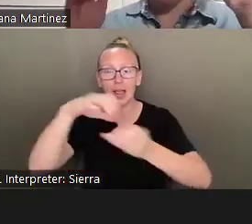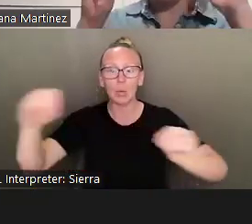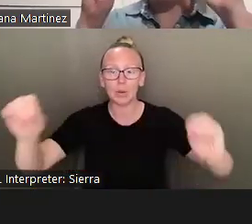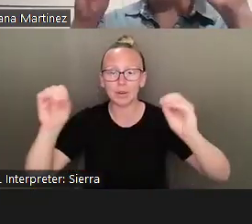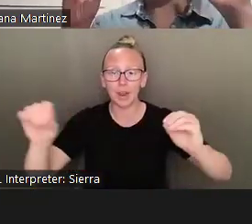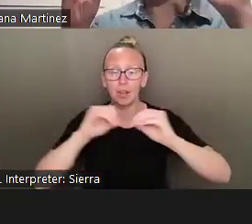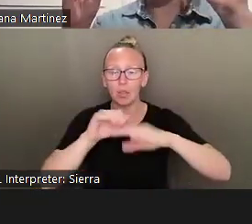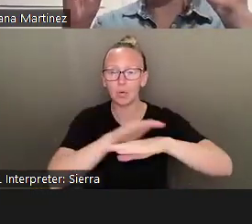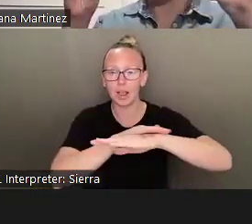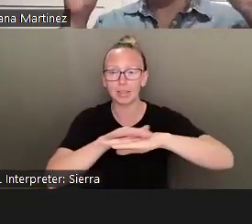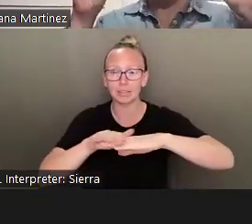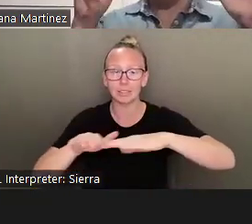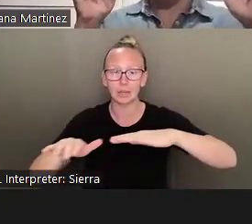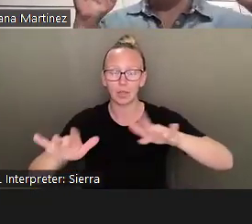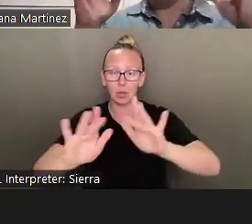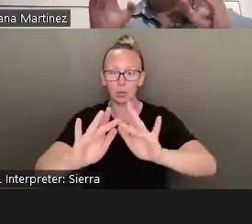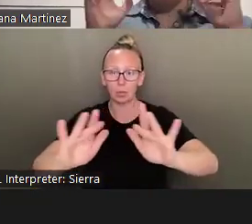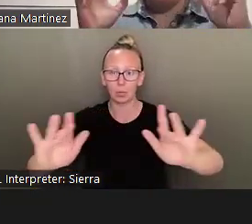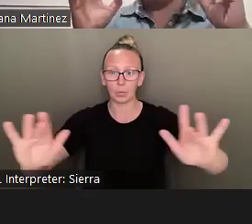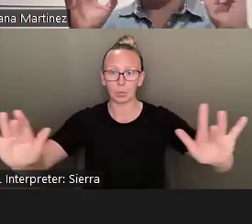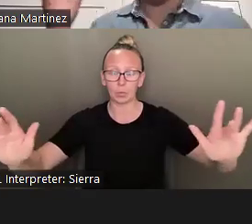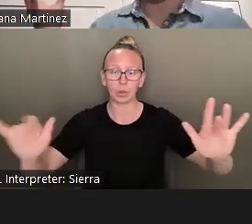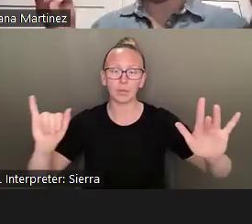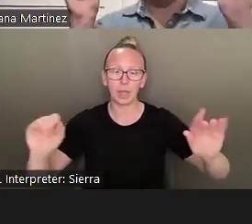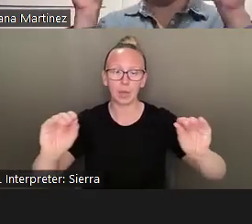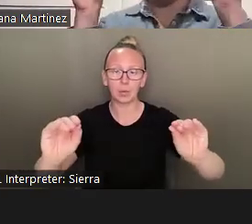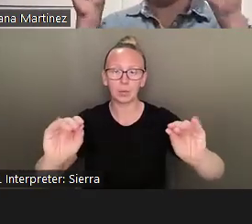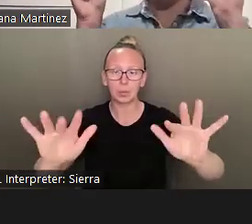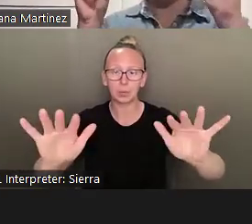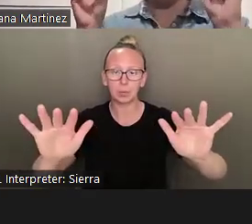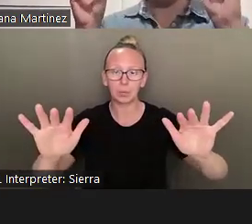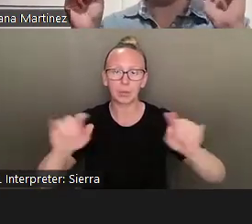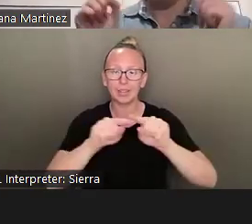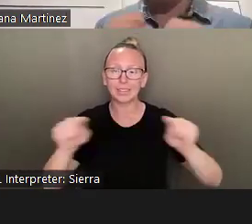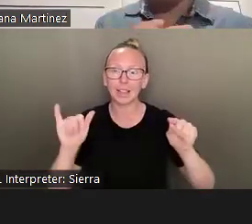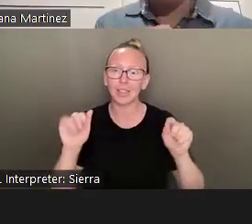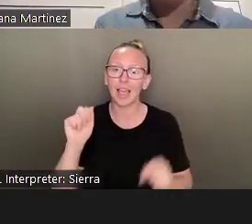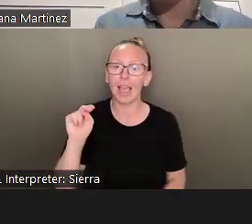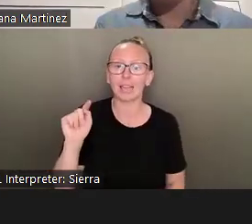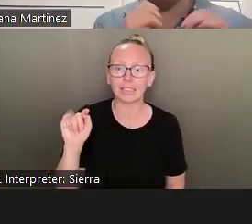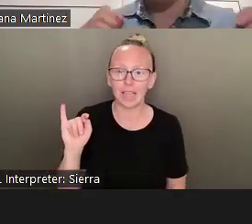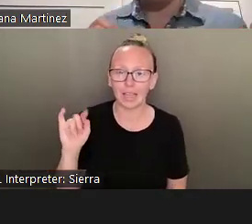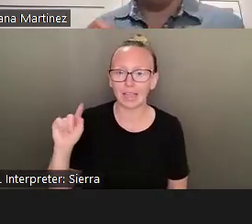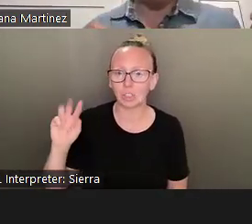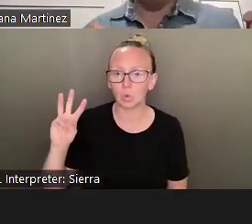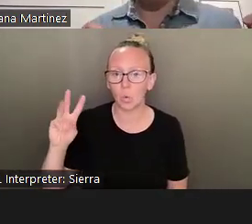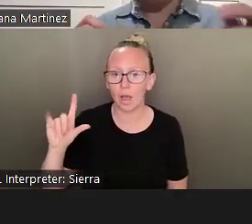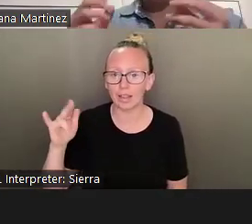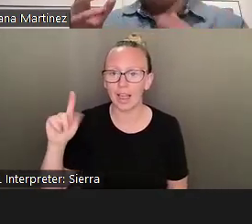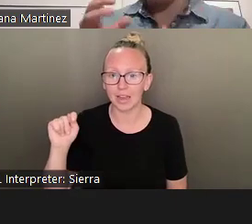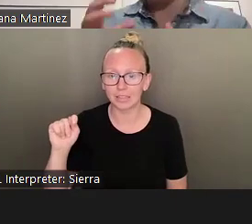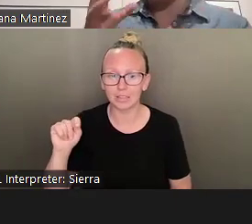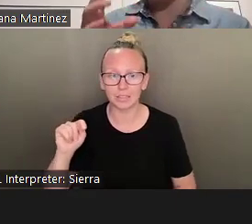And at the horizon line, there is the bleeding edge of what is called the anti-twilight arc. And the anti-twilight arc is